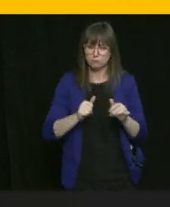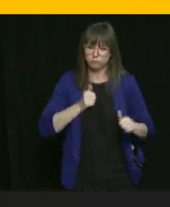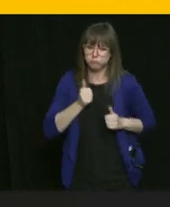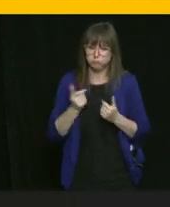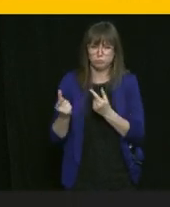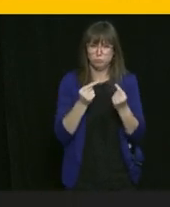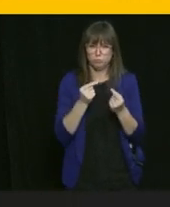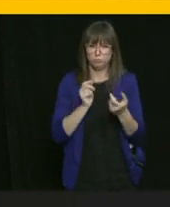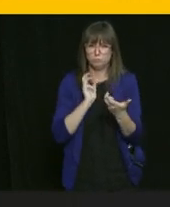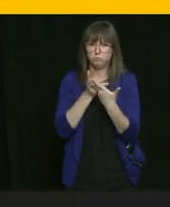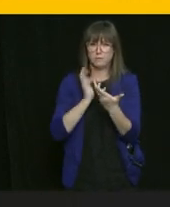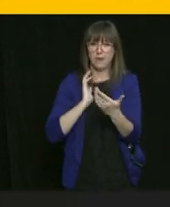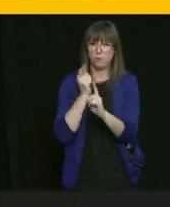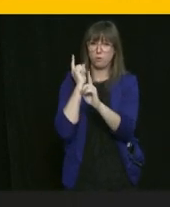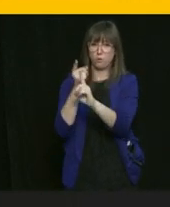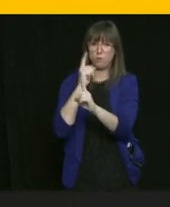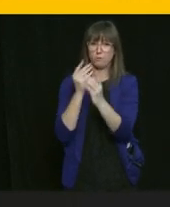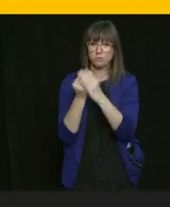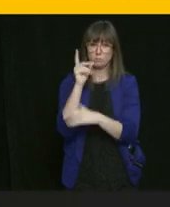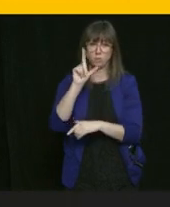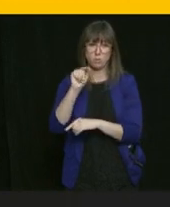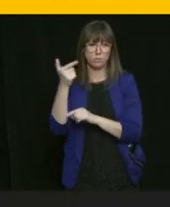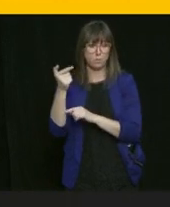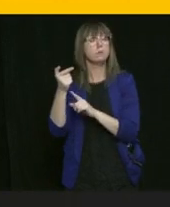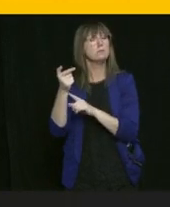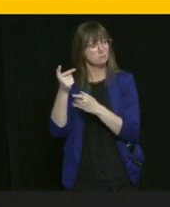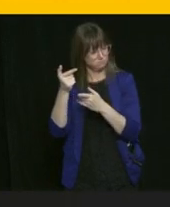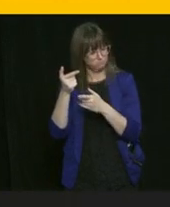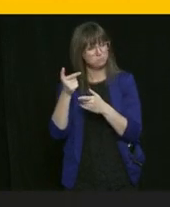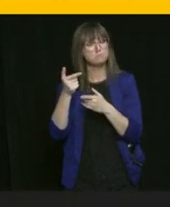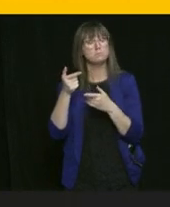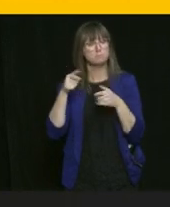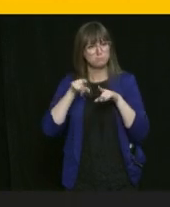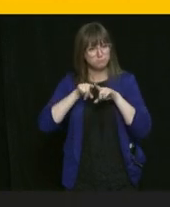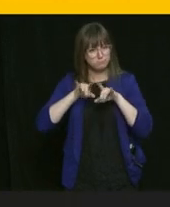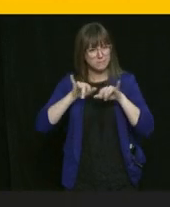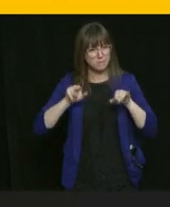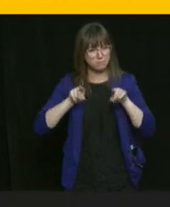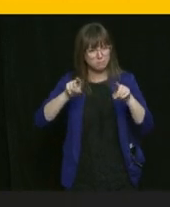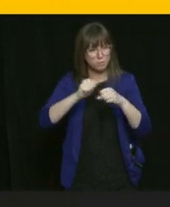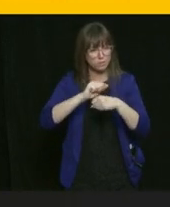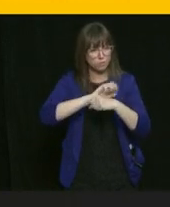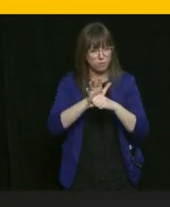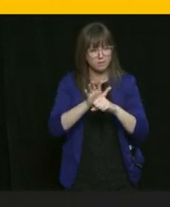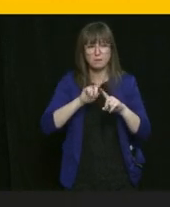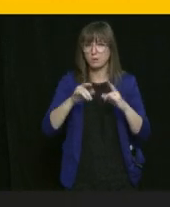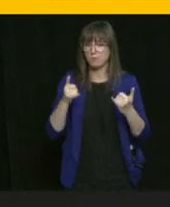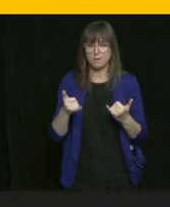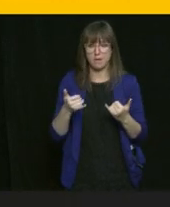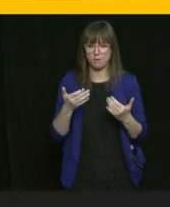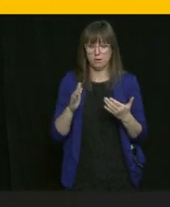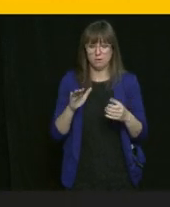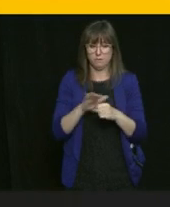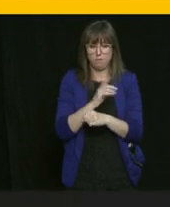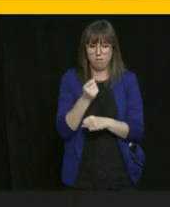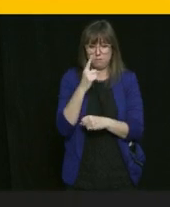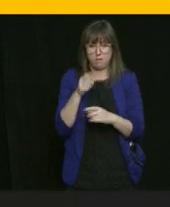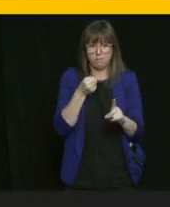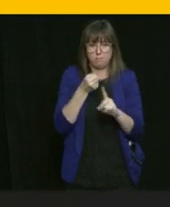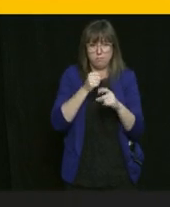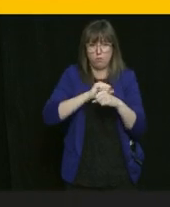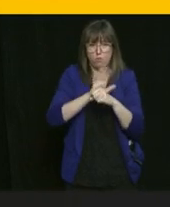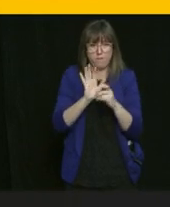the Spring 2021 goal, even during the pandemic. And as I've stated before, it's too early to determine the full impact of COVID-19, as we're in the middle of